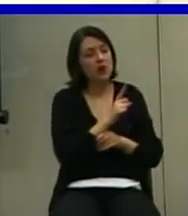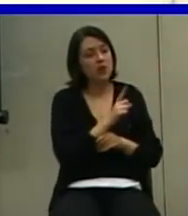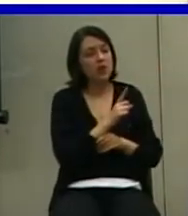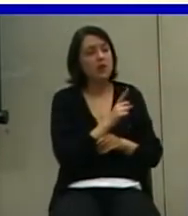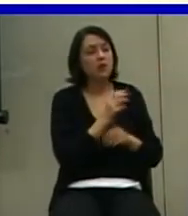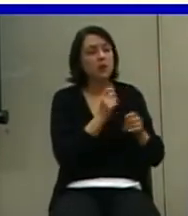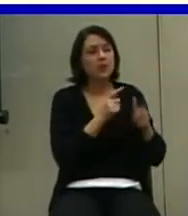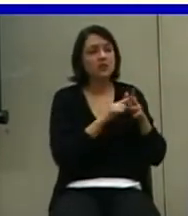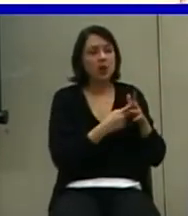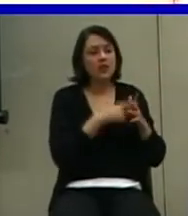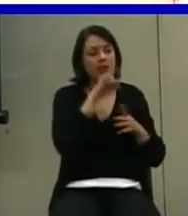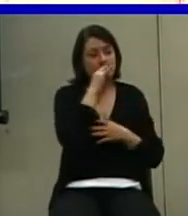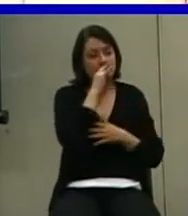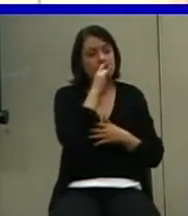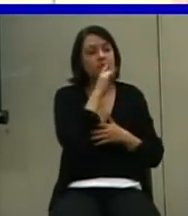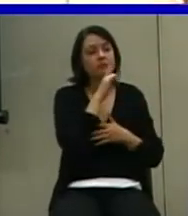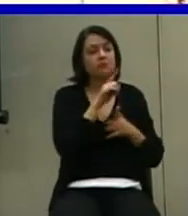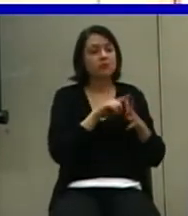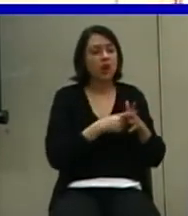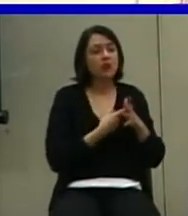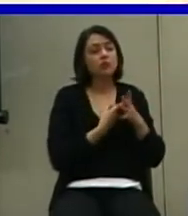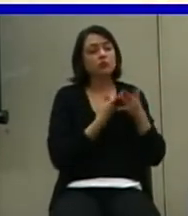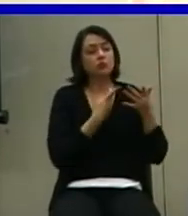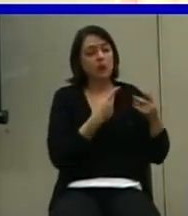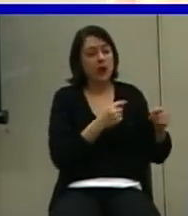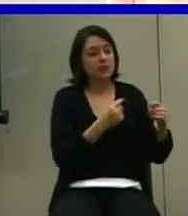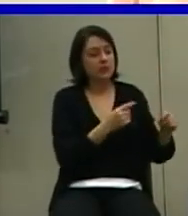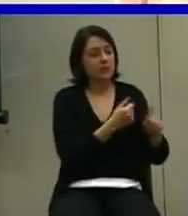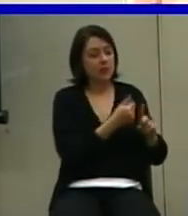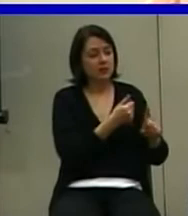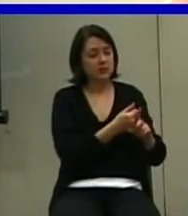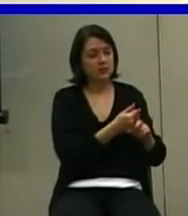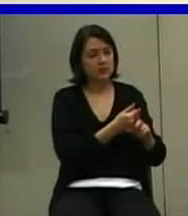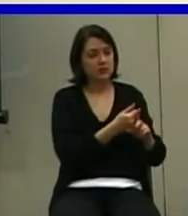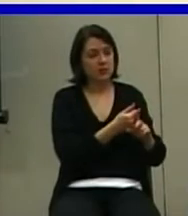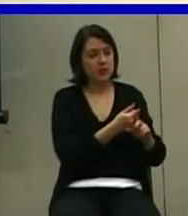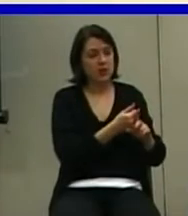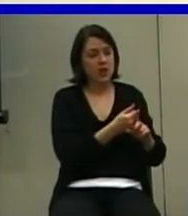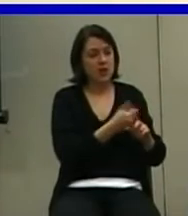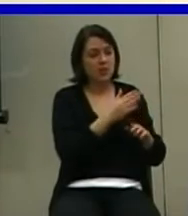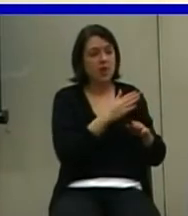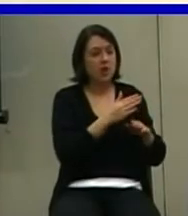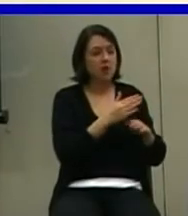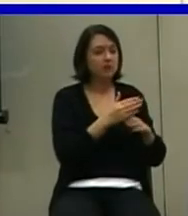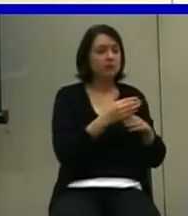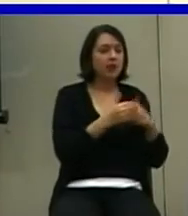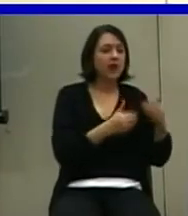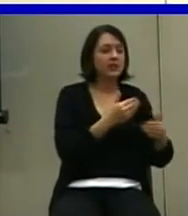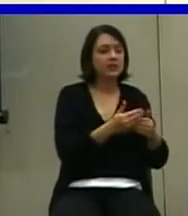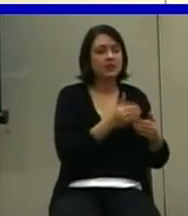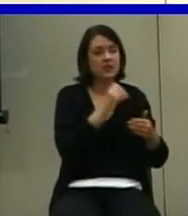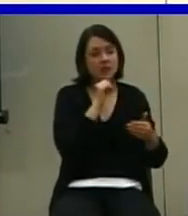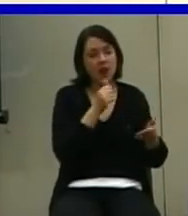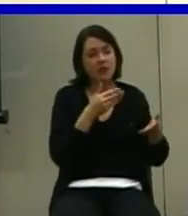quickly into kids getting a chance. The pacing doesn't allow for kids to find something else to